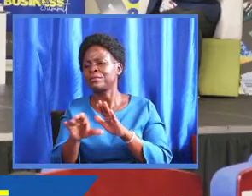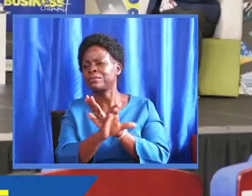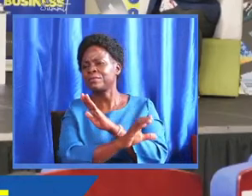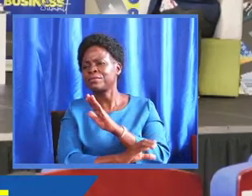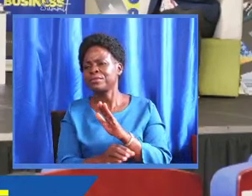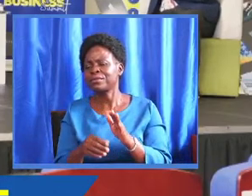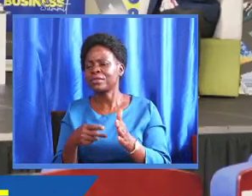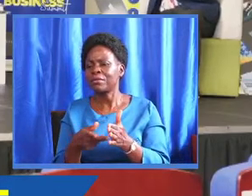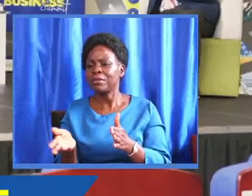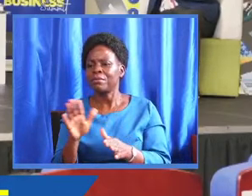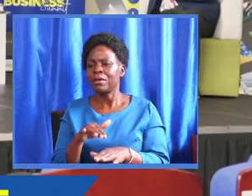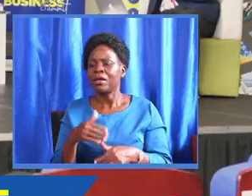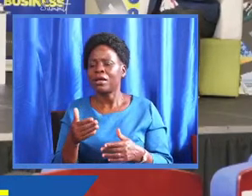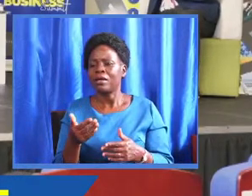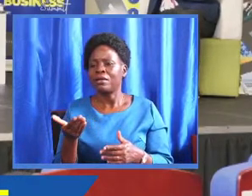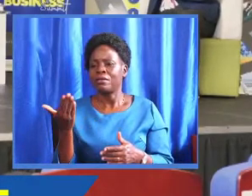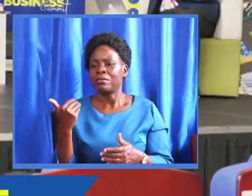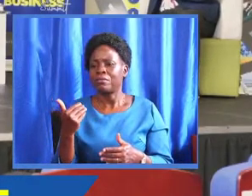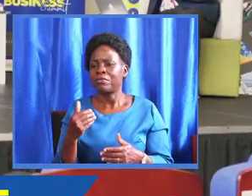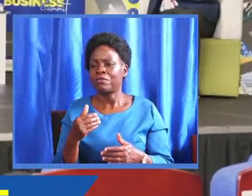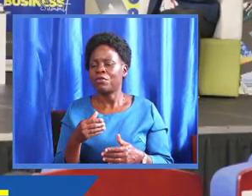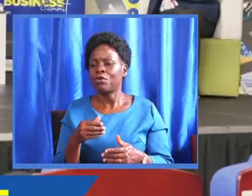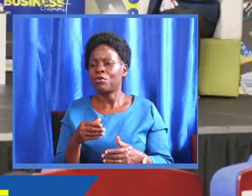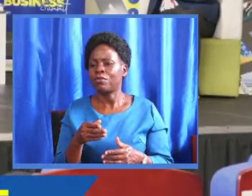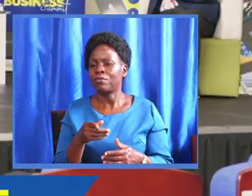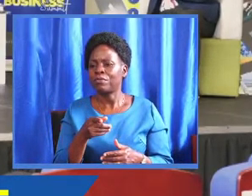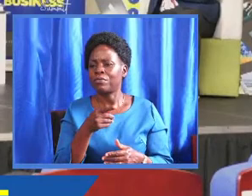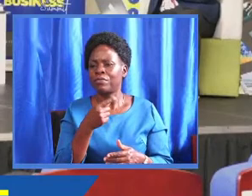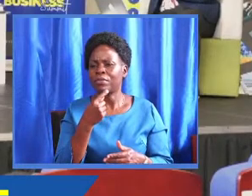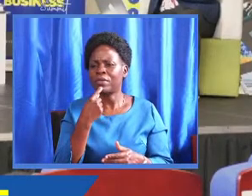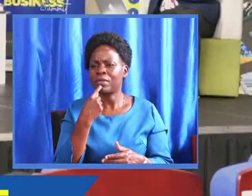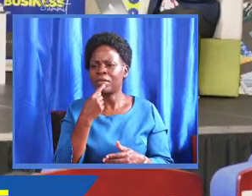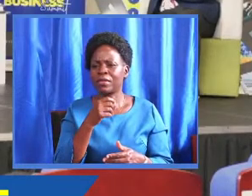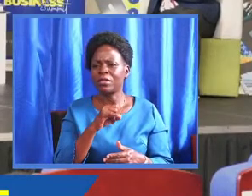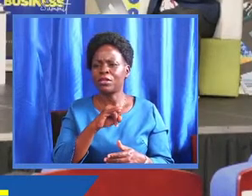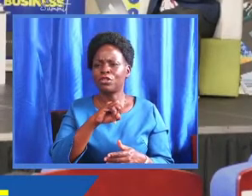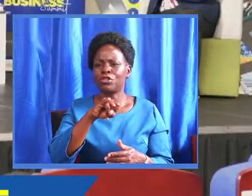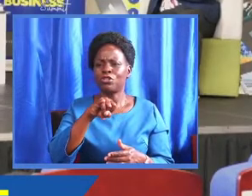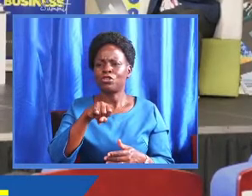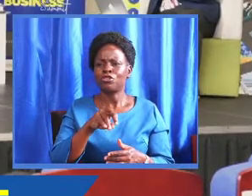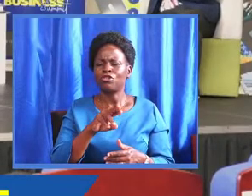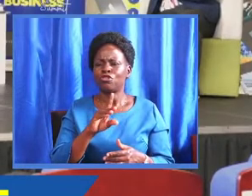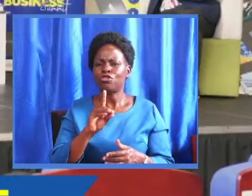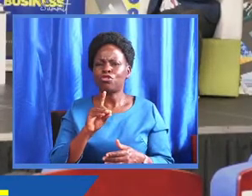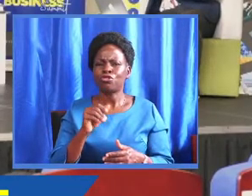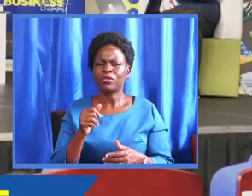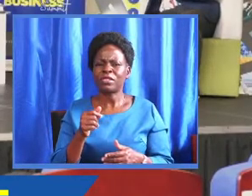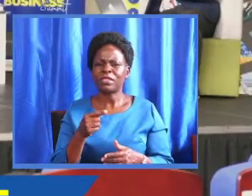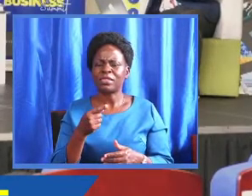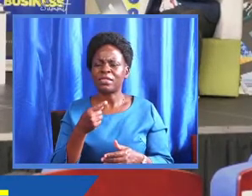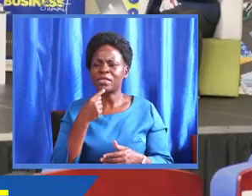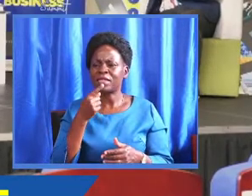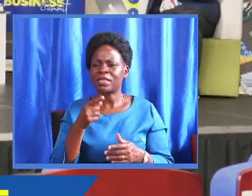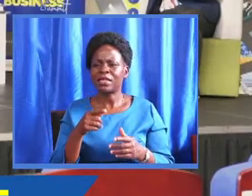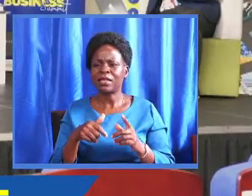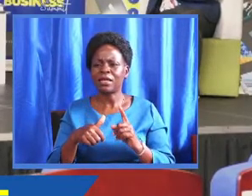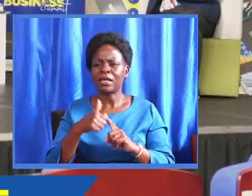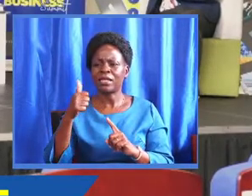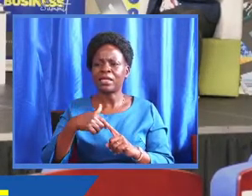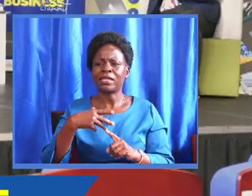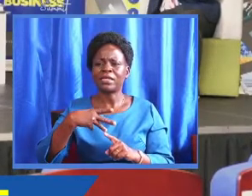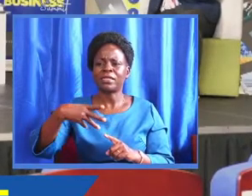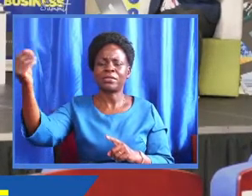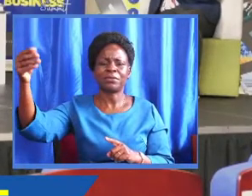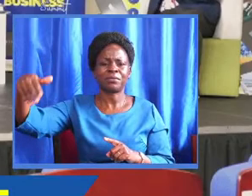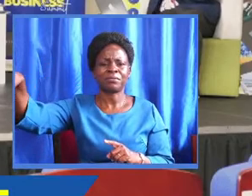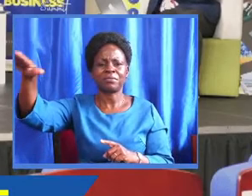recover? We had Judy hinting at the, was it Judy or Shelley, that tenants are leaving. They are going on the outskirts and